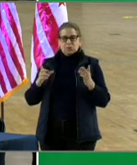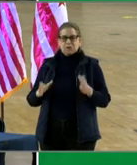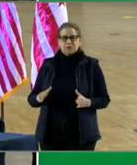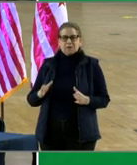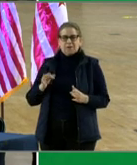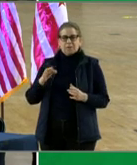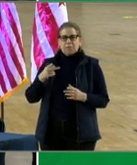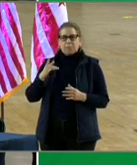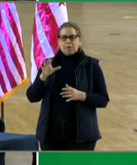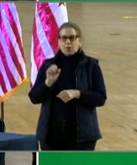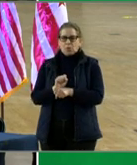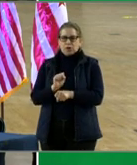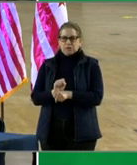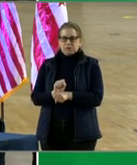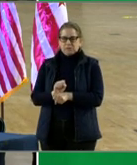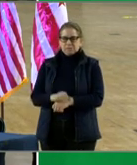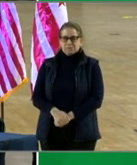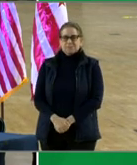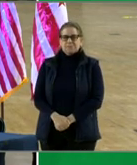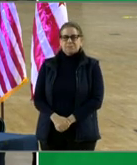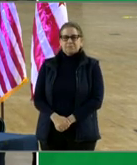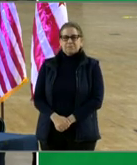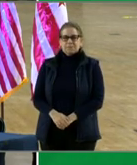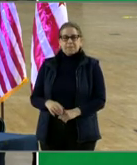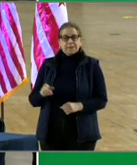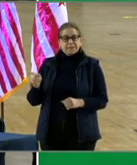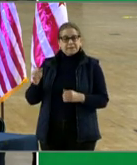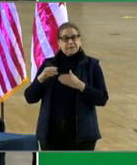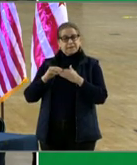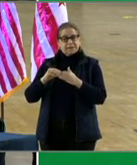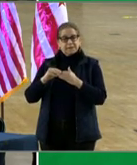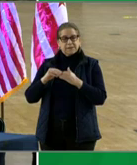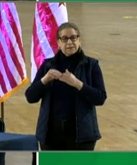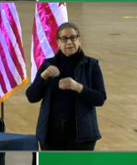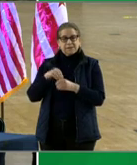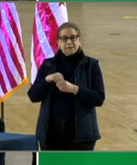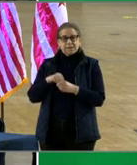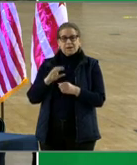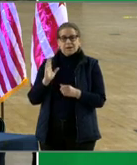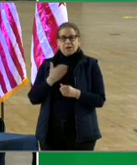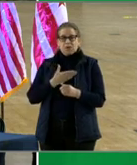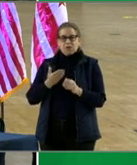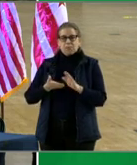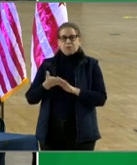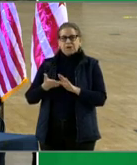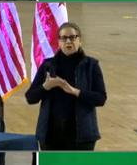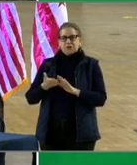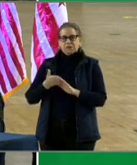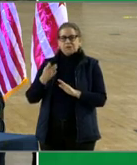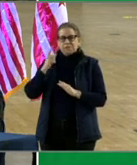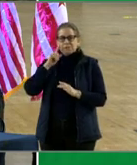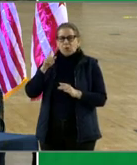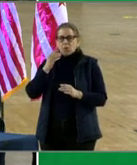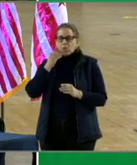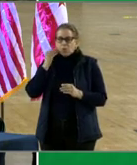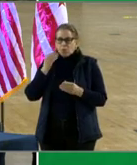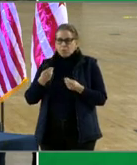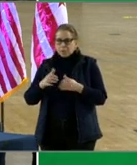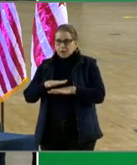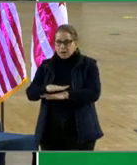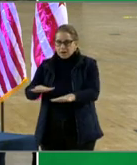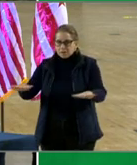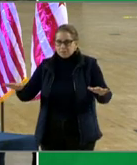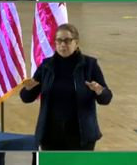leadership capacity in our operations section at Homeland Security for the emergency response.